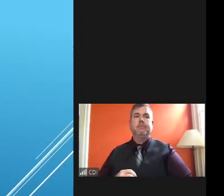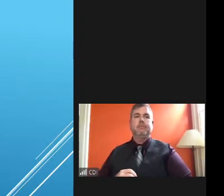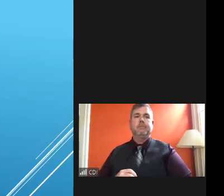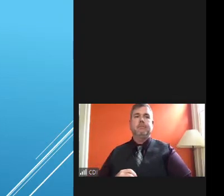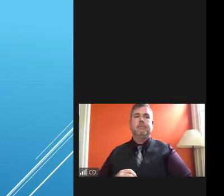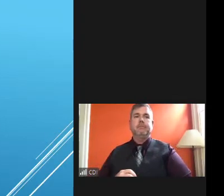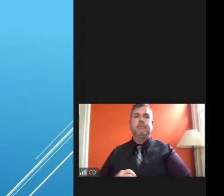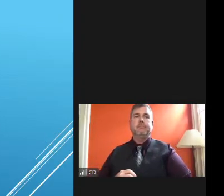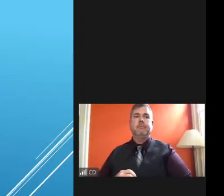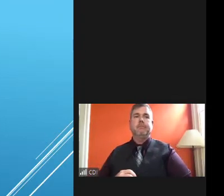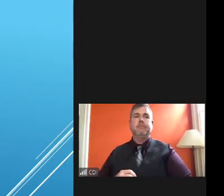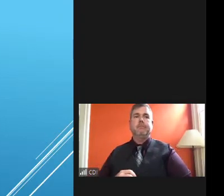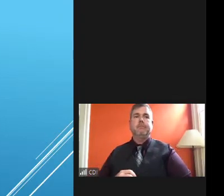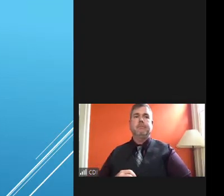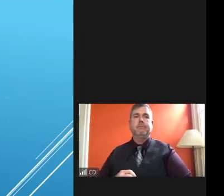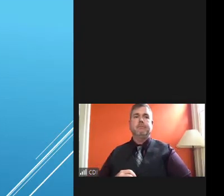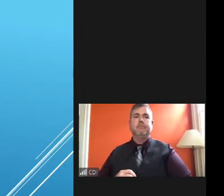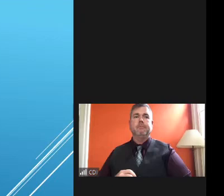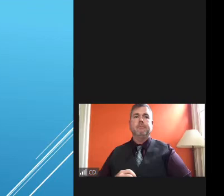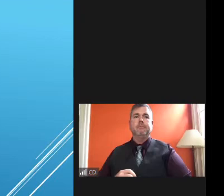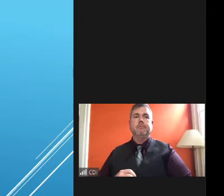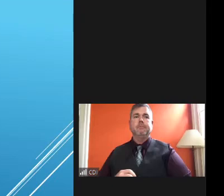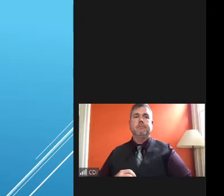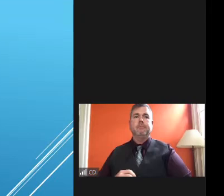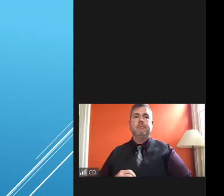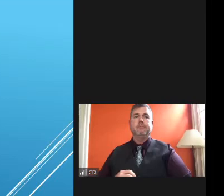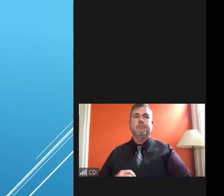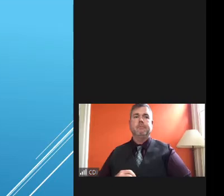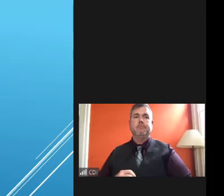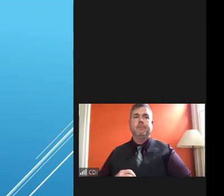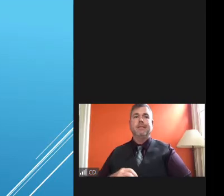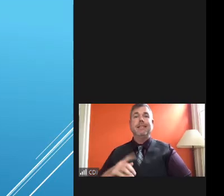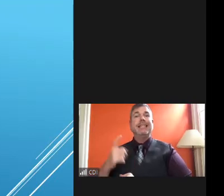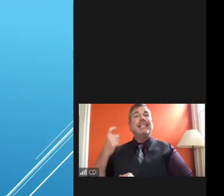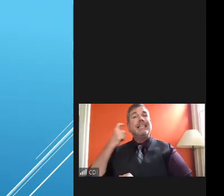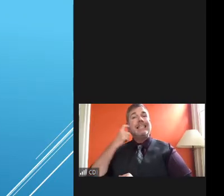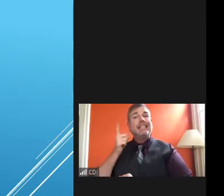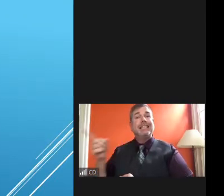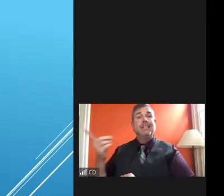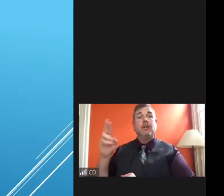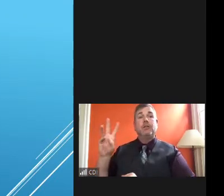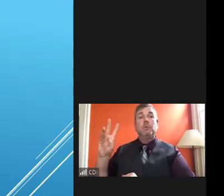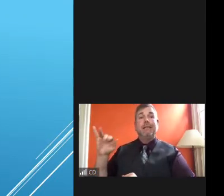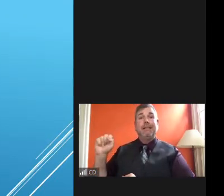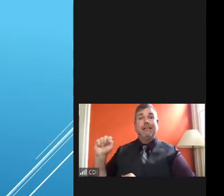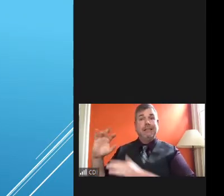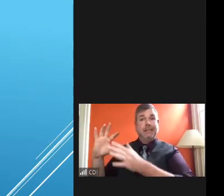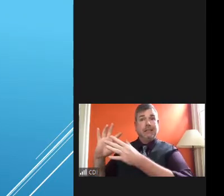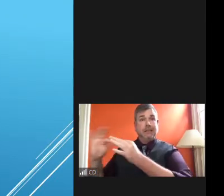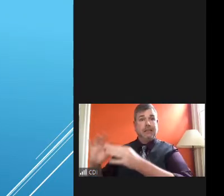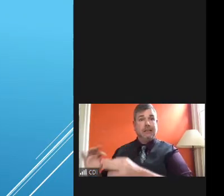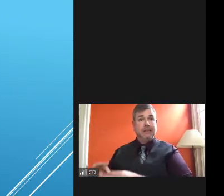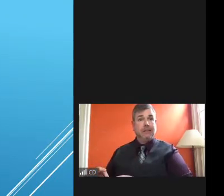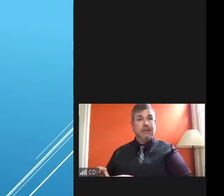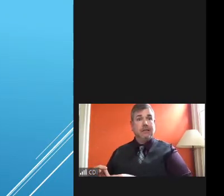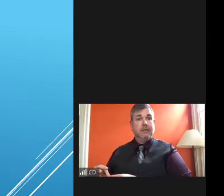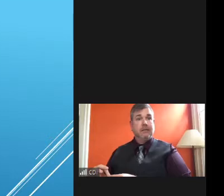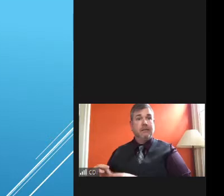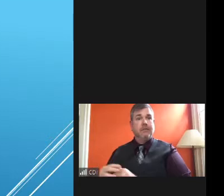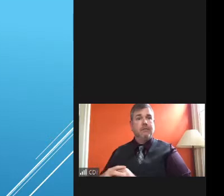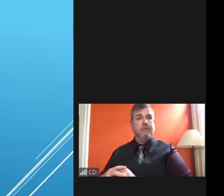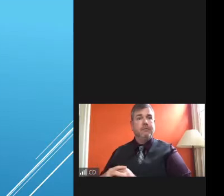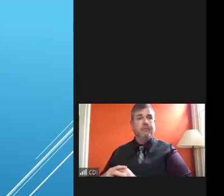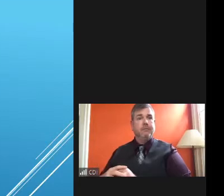allow us to, then those different sectors have been allowed to reopen as long as they're able to follow the guidance.